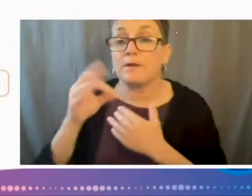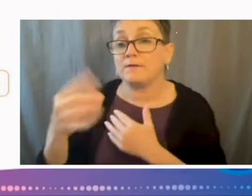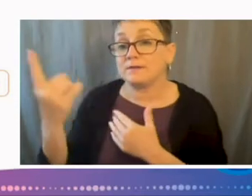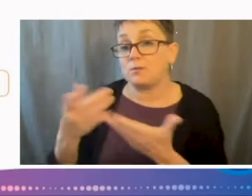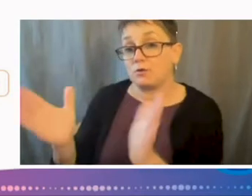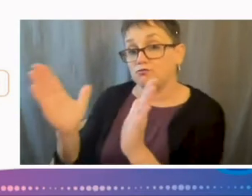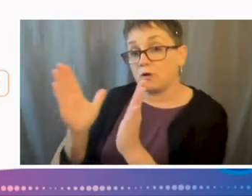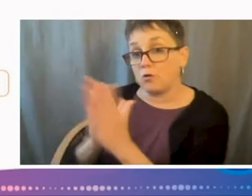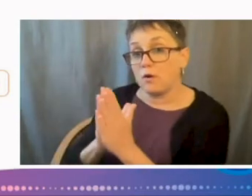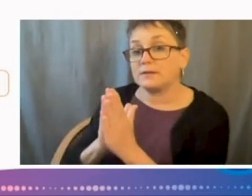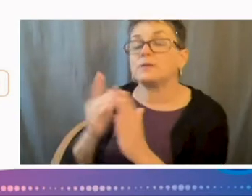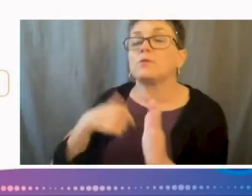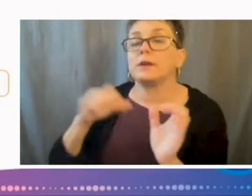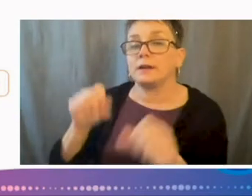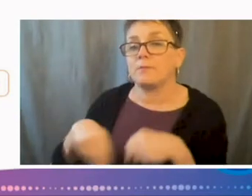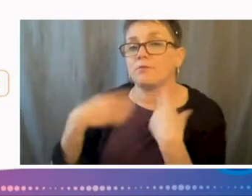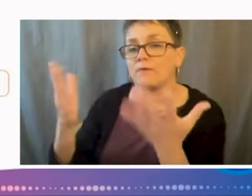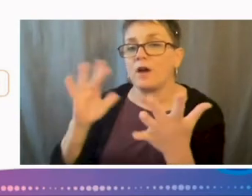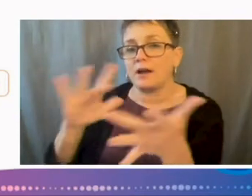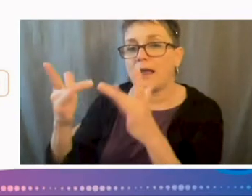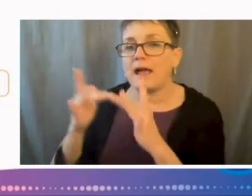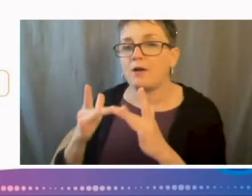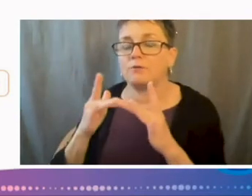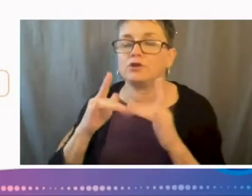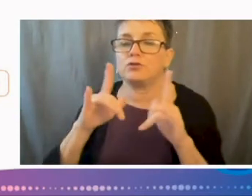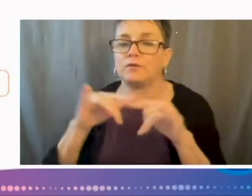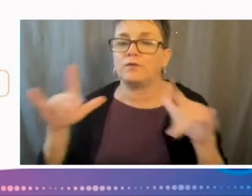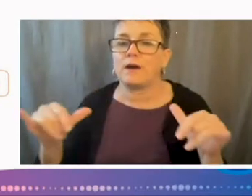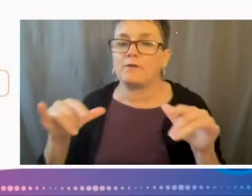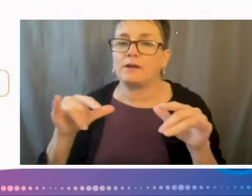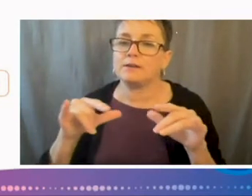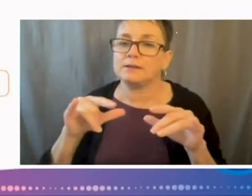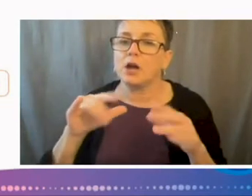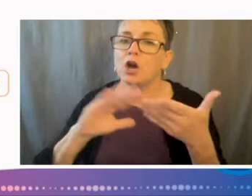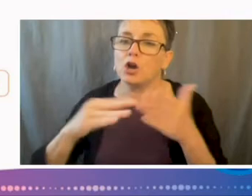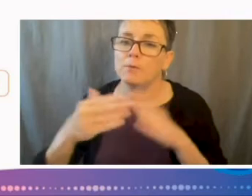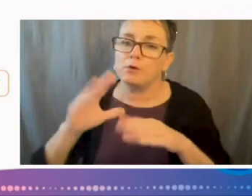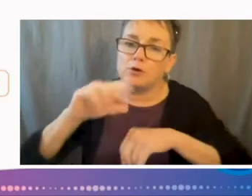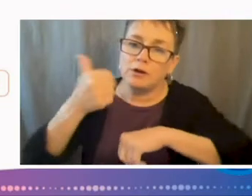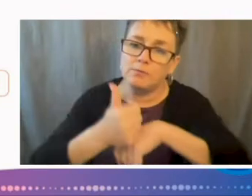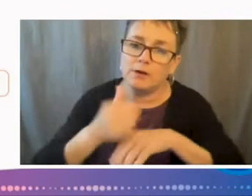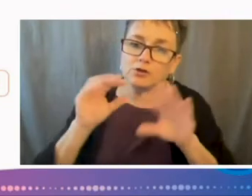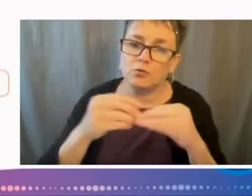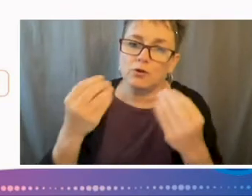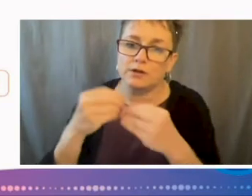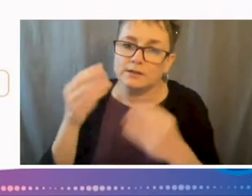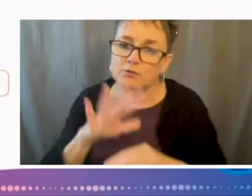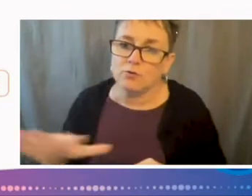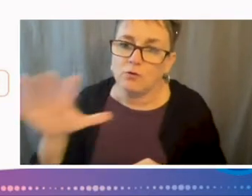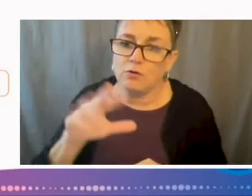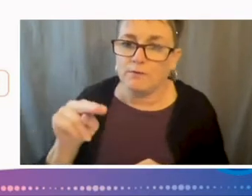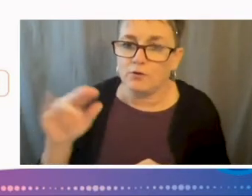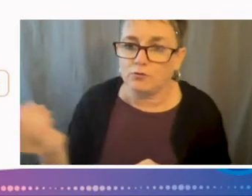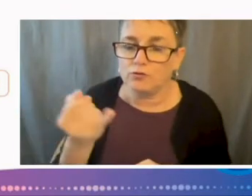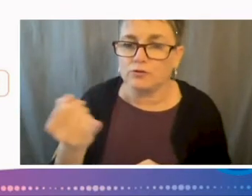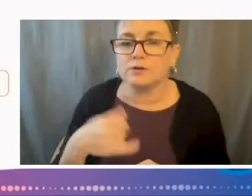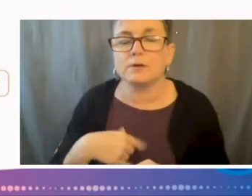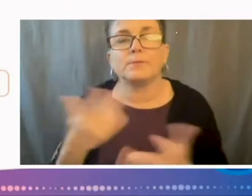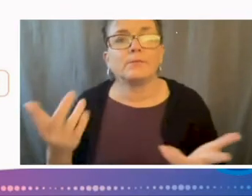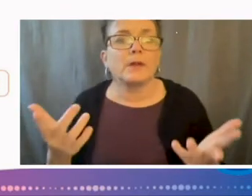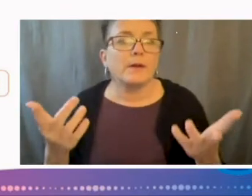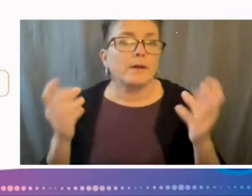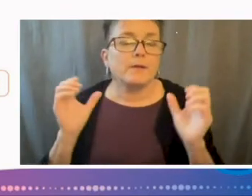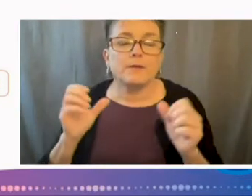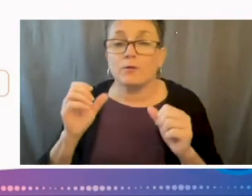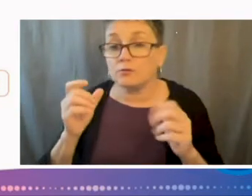department provides outreach to various community-based organizations throughout New Jersey. These events range from